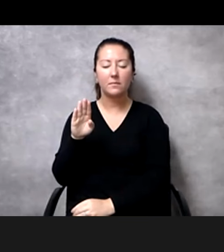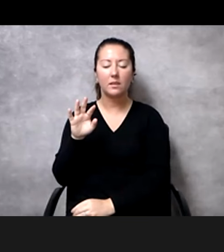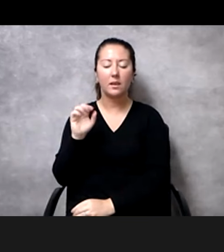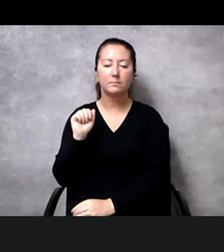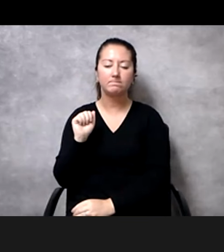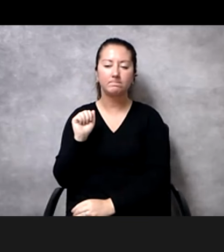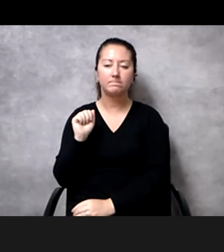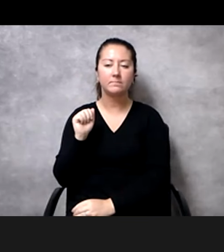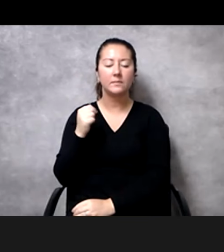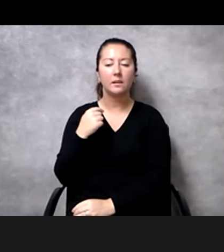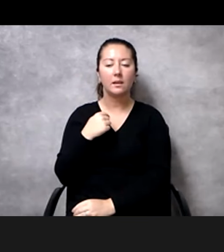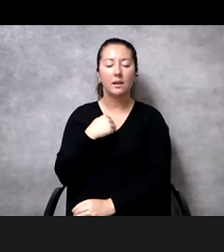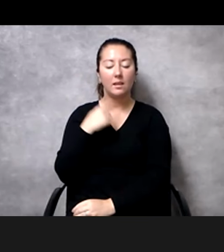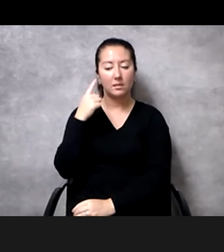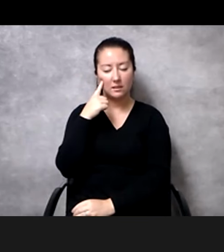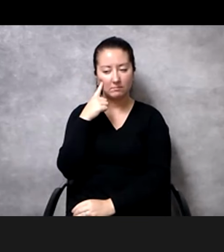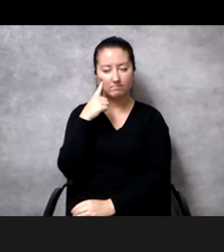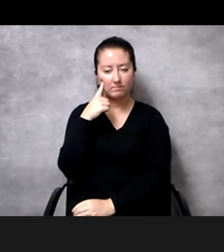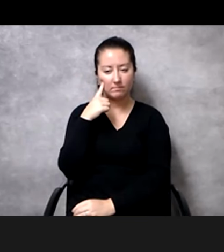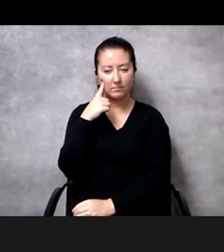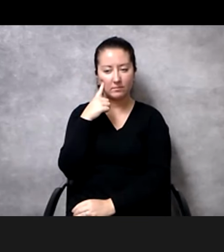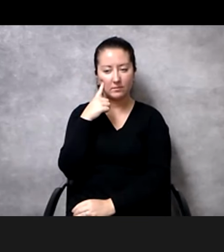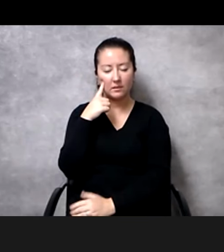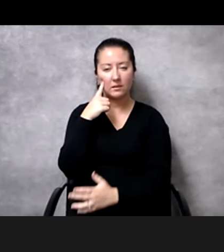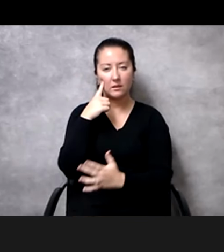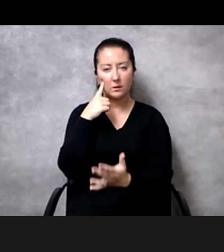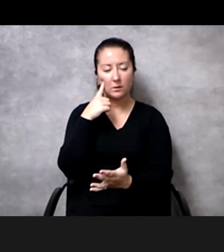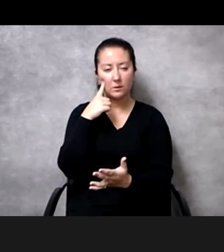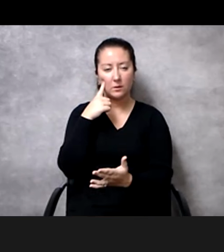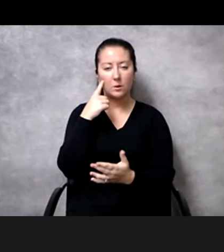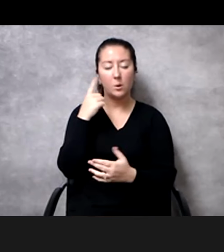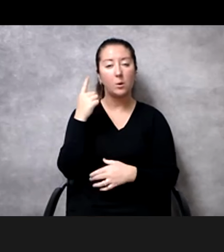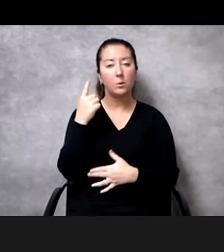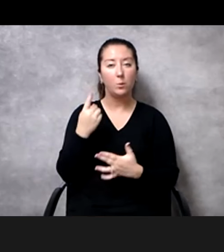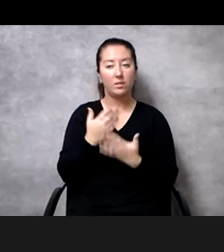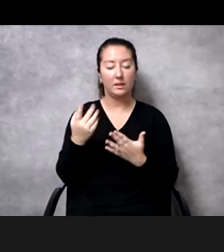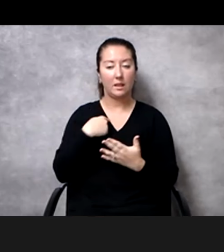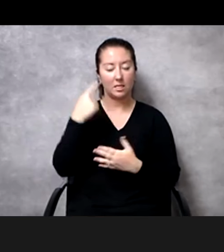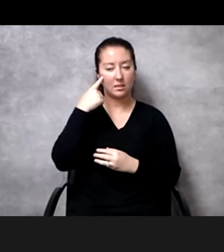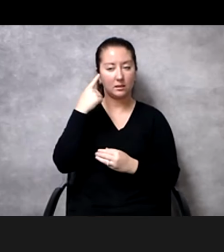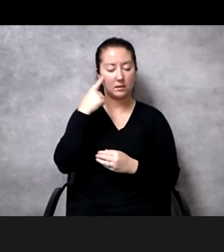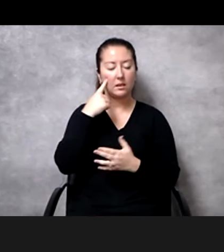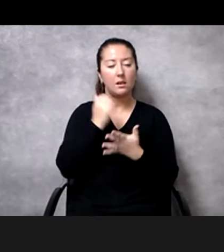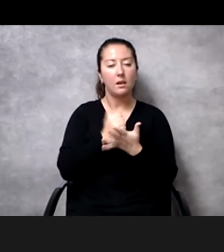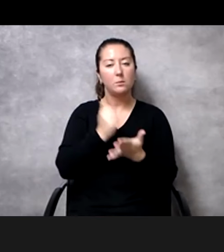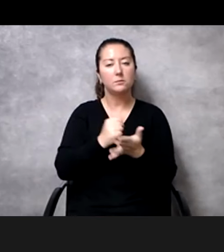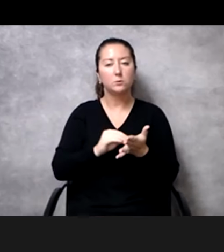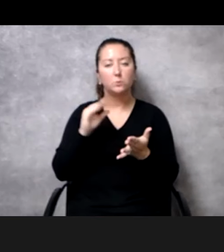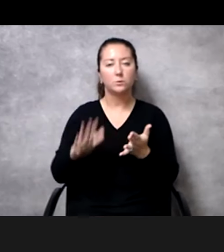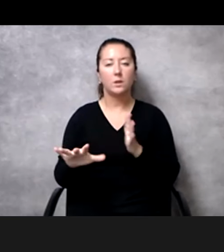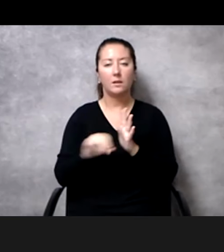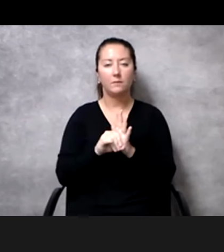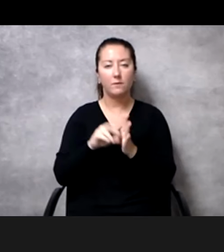I think that, so one thought that comes to mind is helping students identify